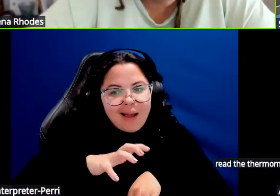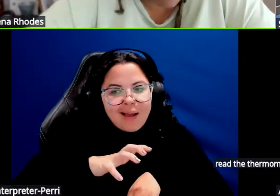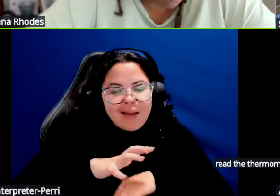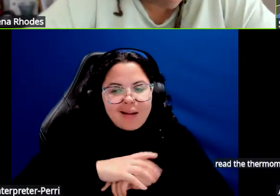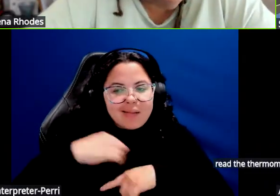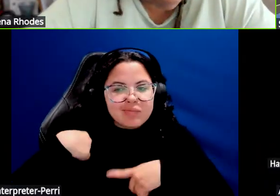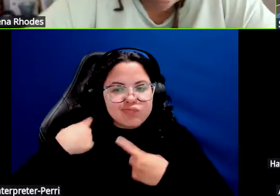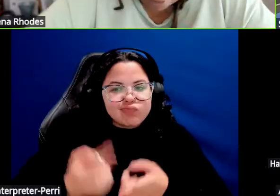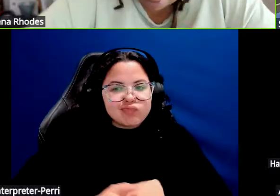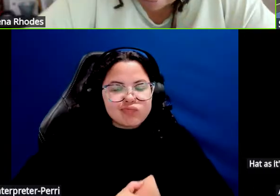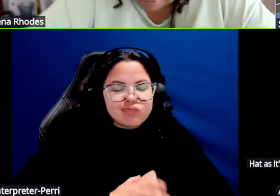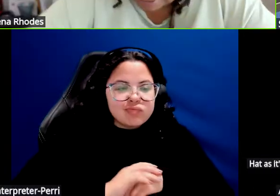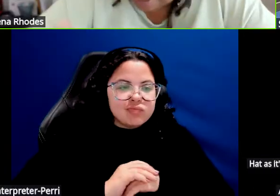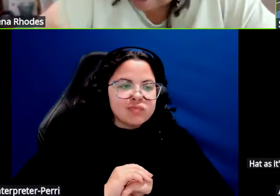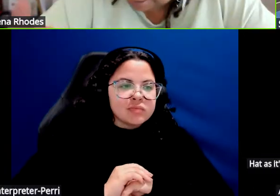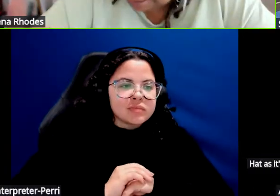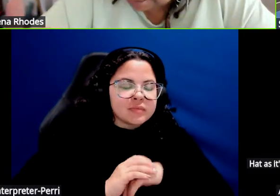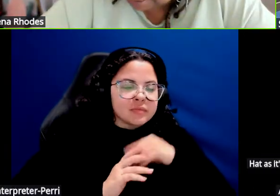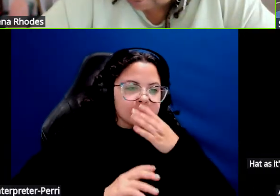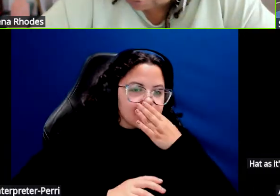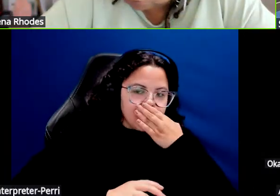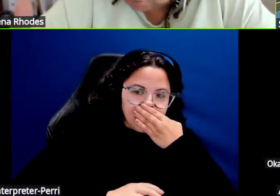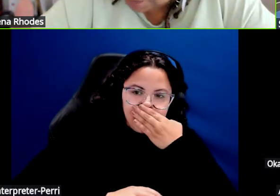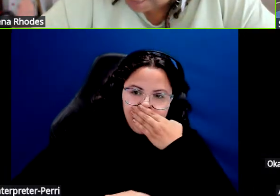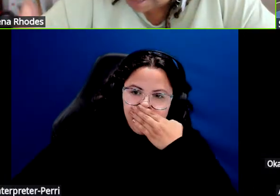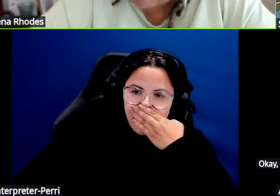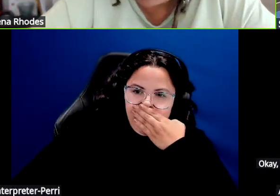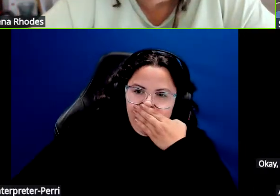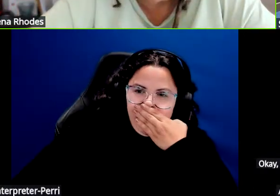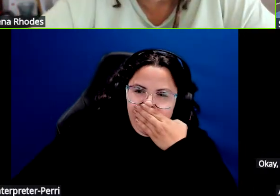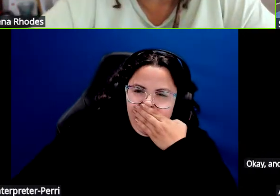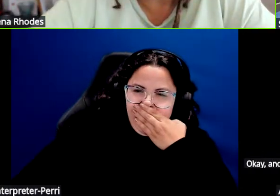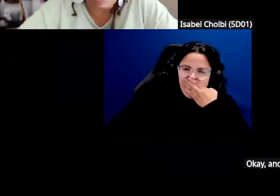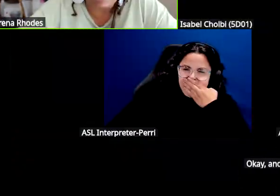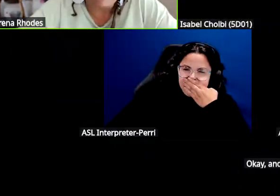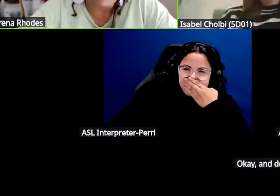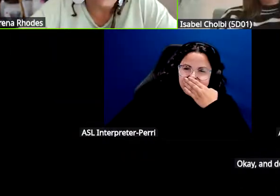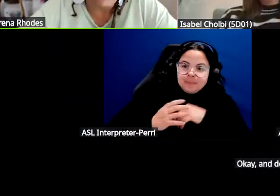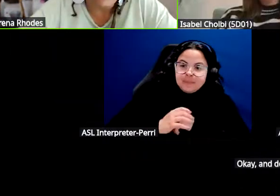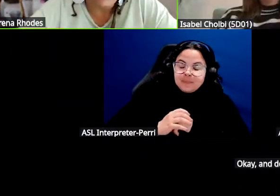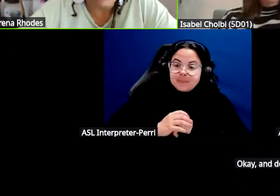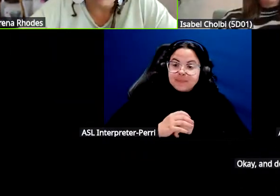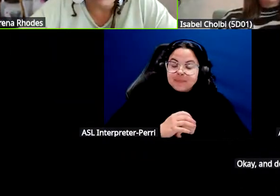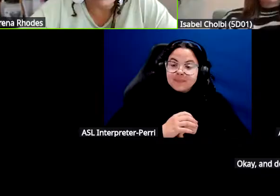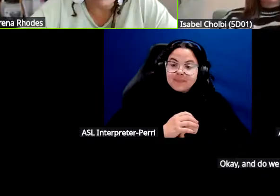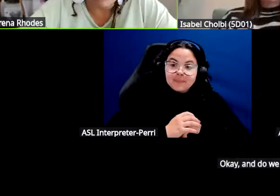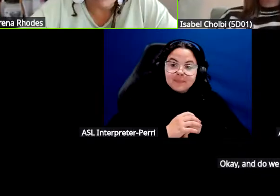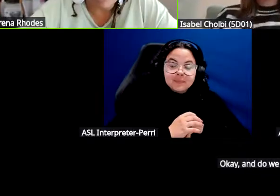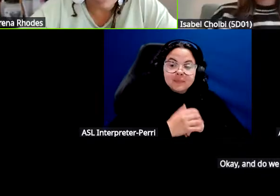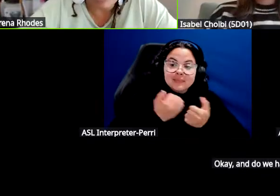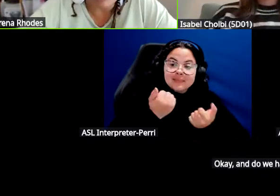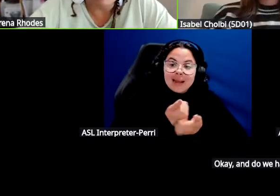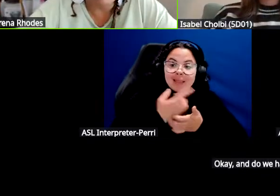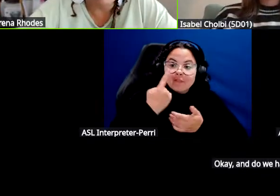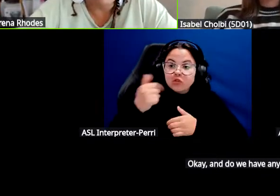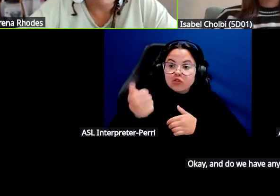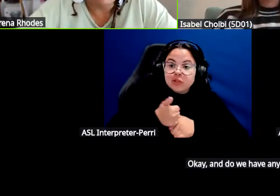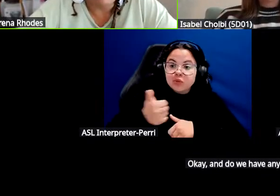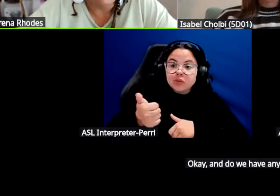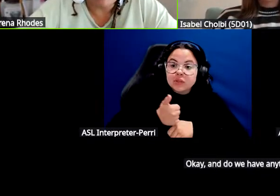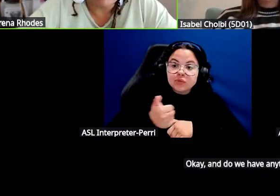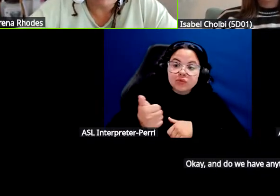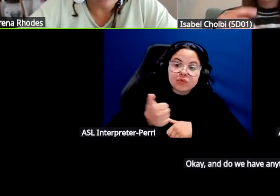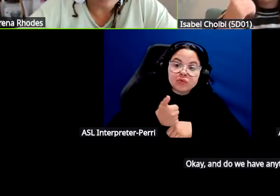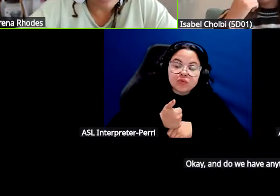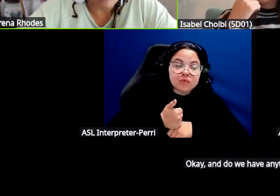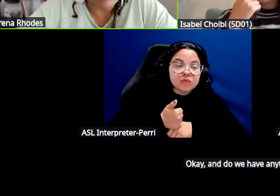been. Okay, and do we have anything for transportation?